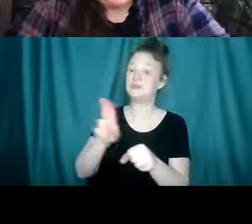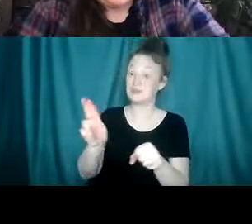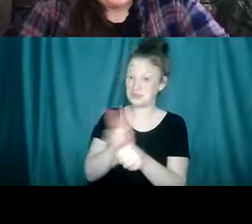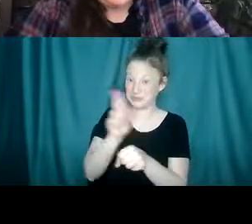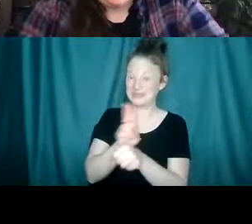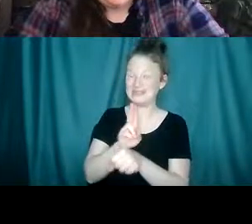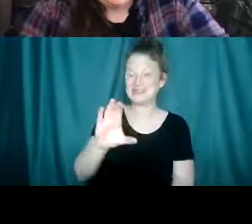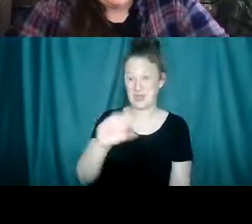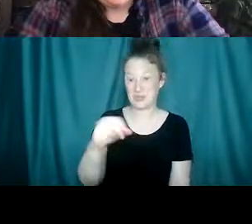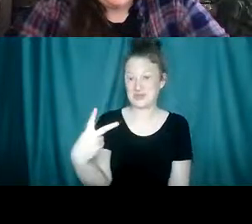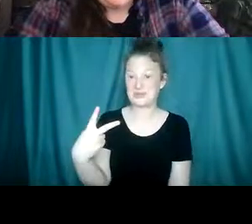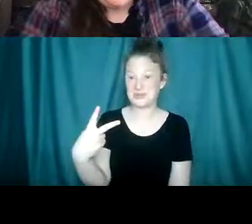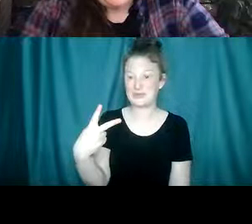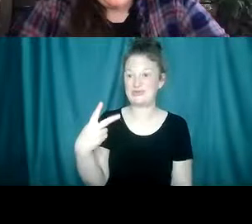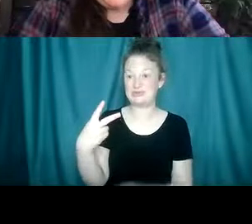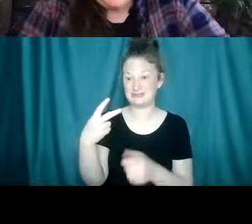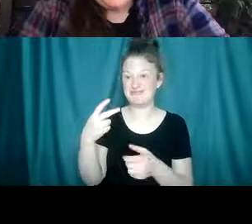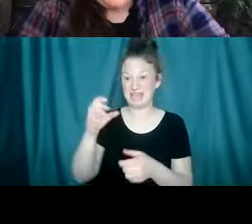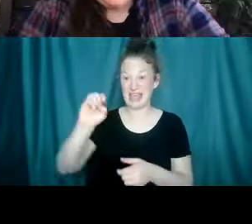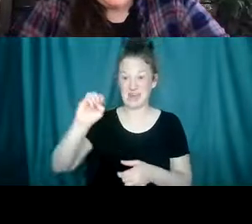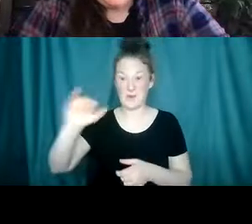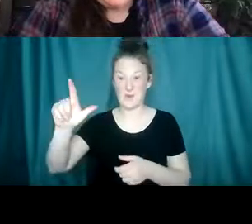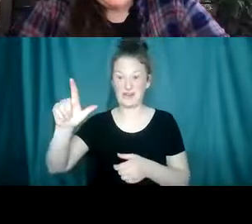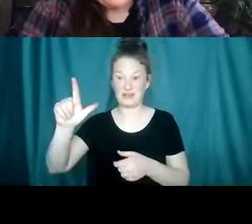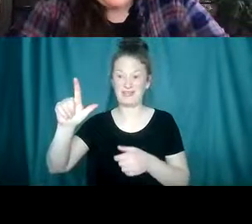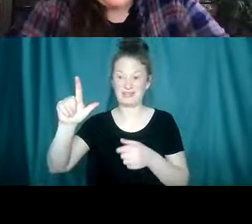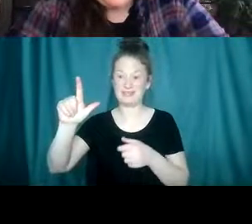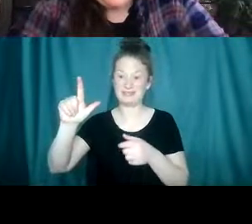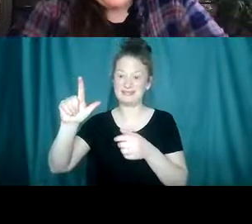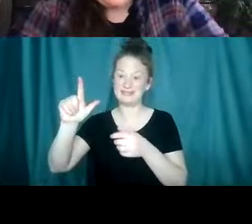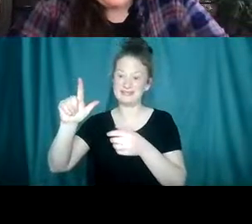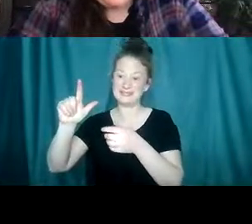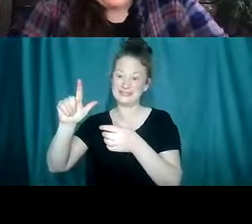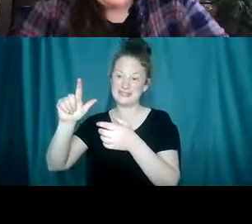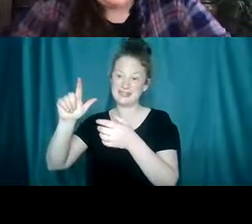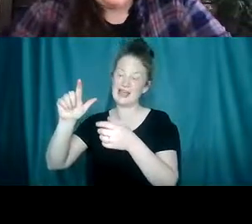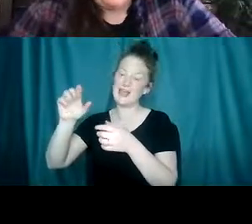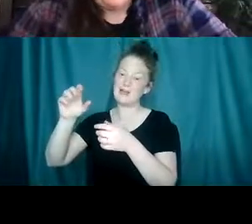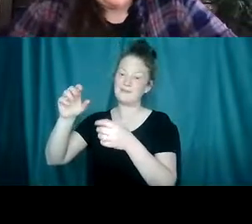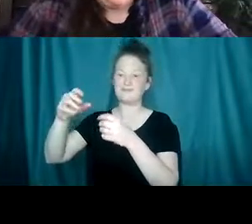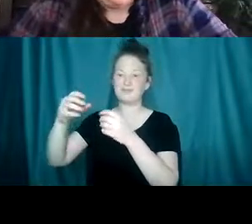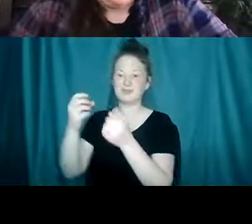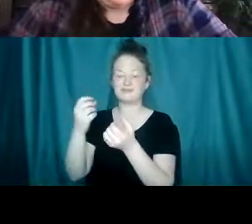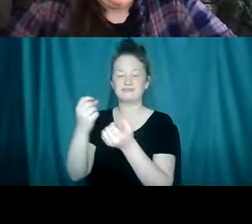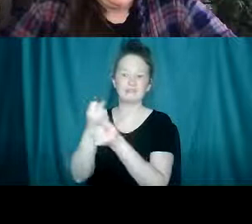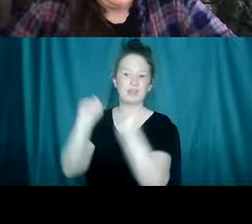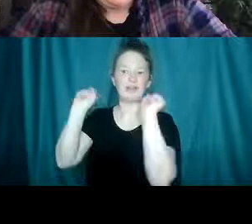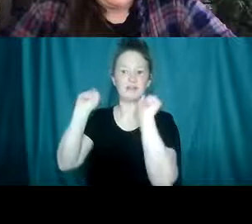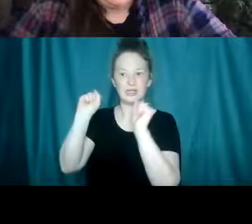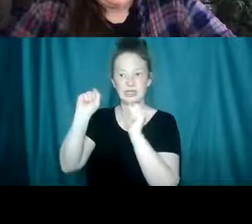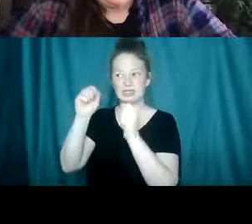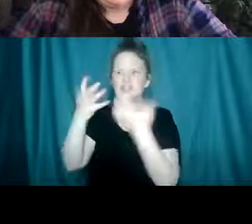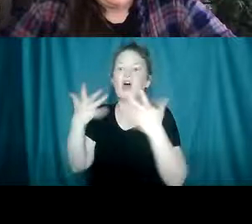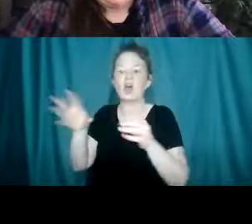and enhanced oil recovery. That's also injecting carbon dioxide into the ground. So it's not new